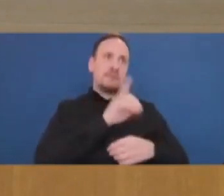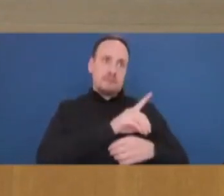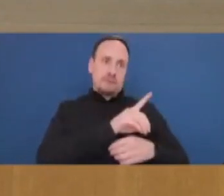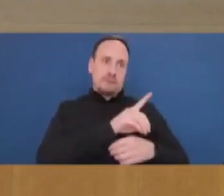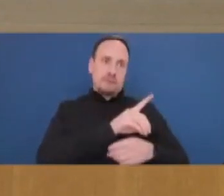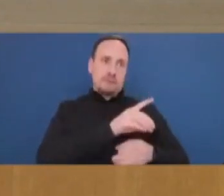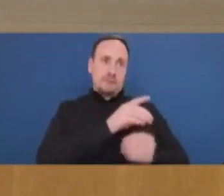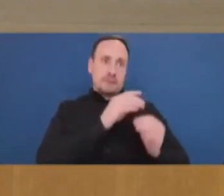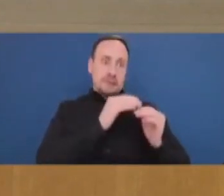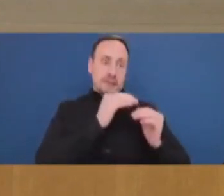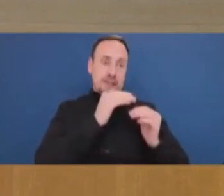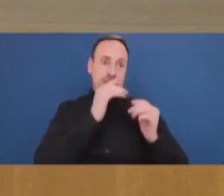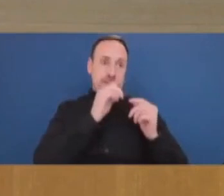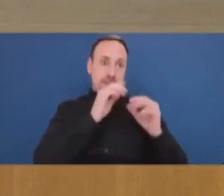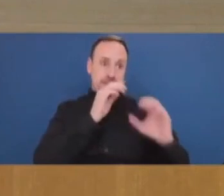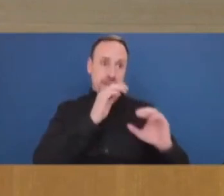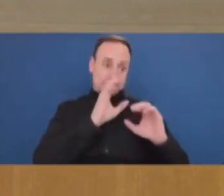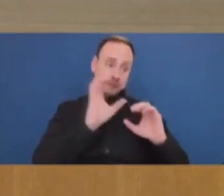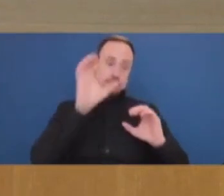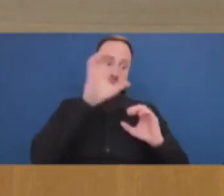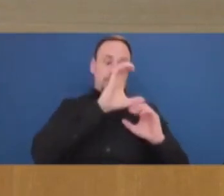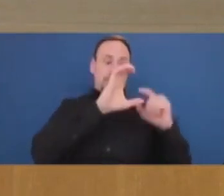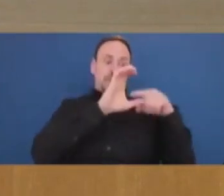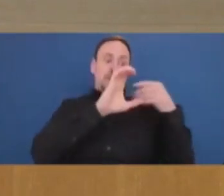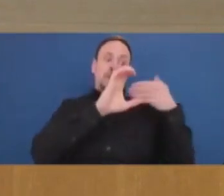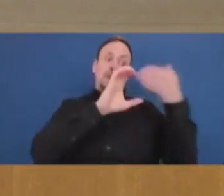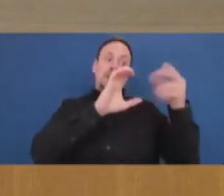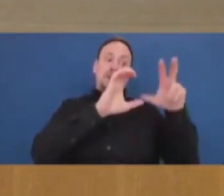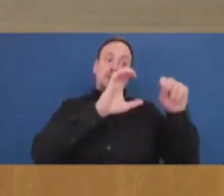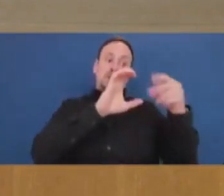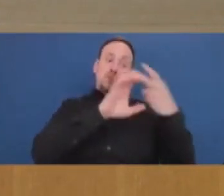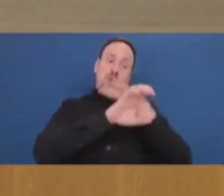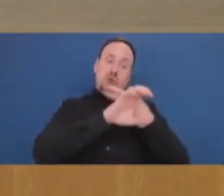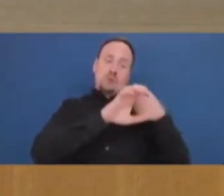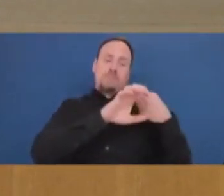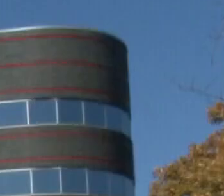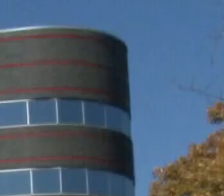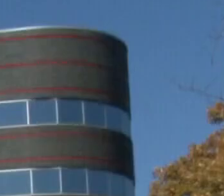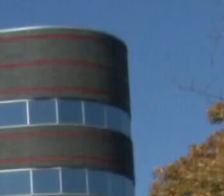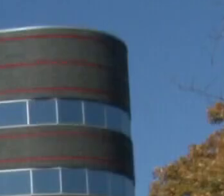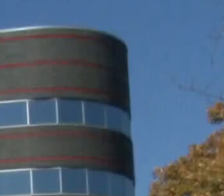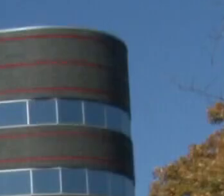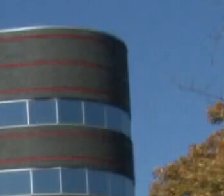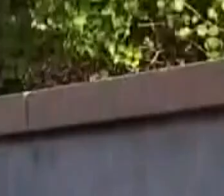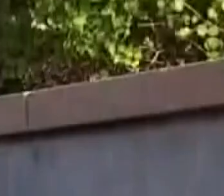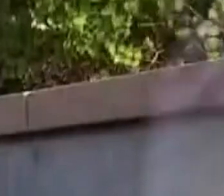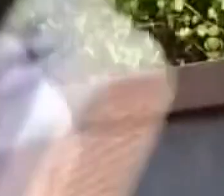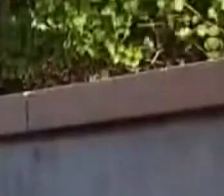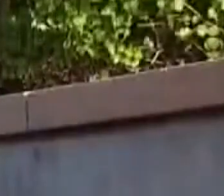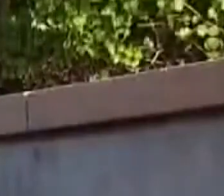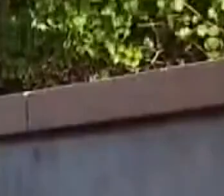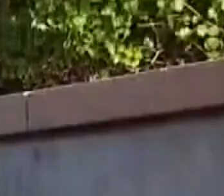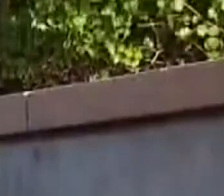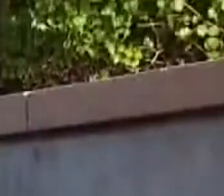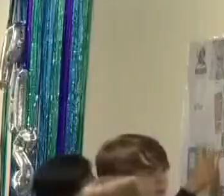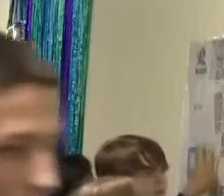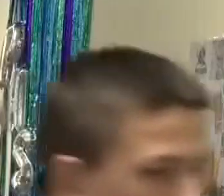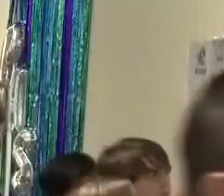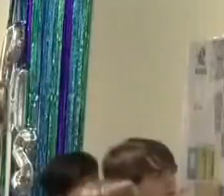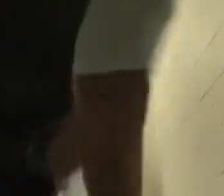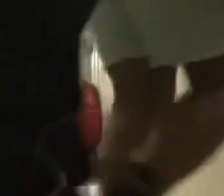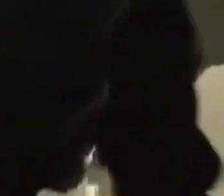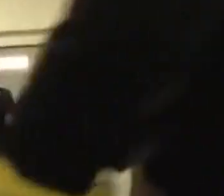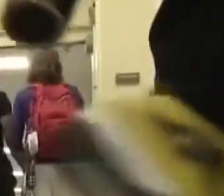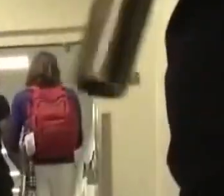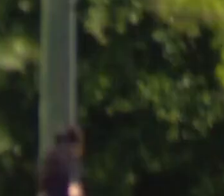next 30 are the ones that are identified in this facility condition assessment. As for what's next, a budget recommendation will be